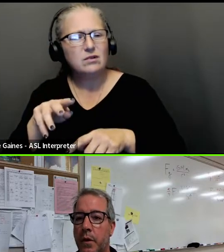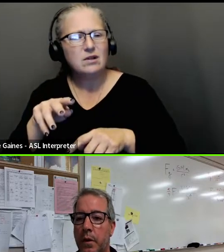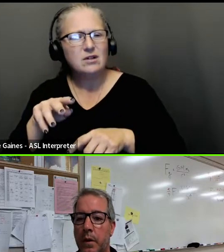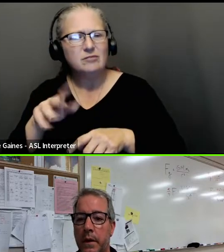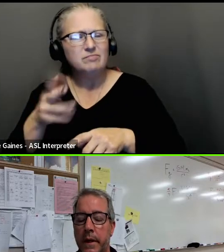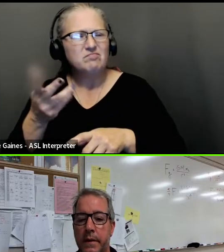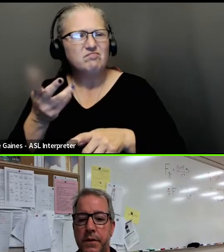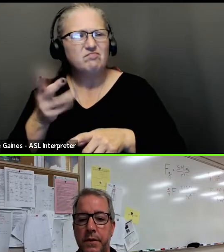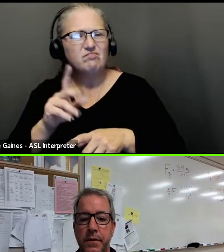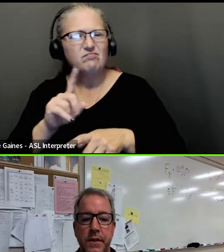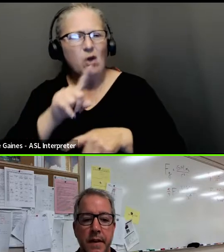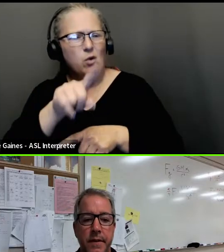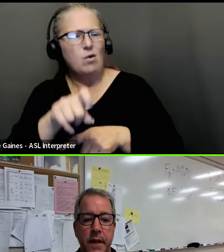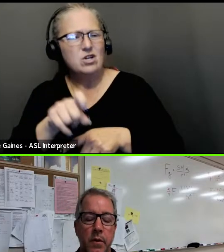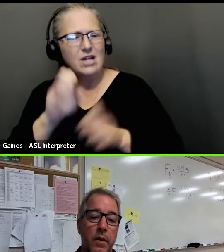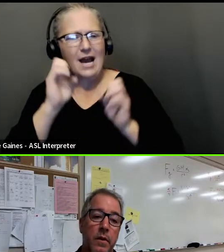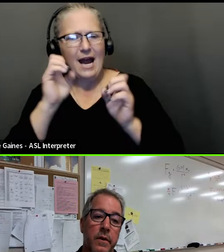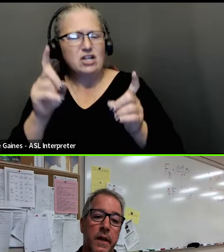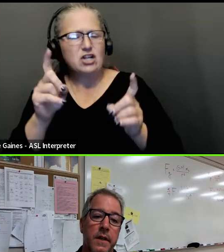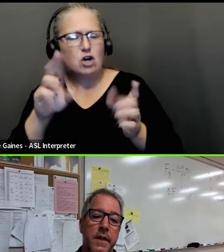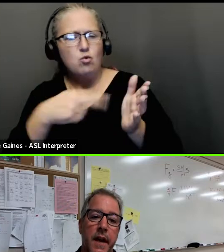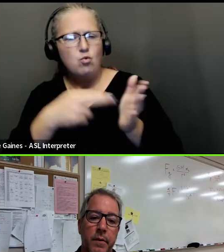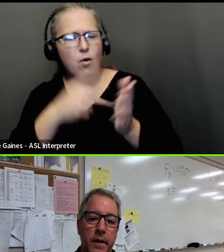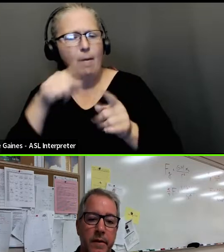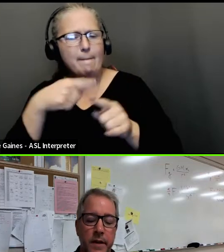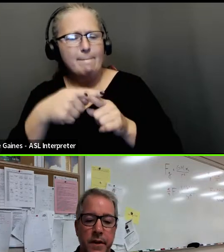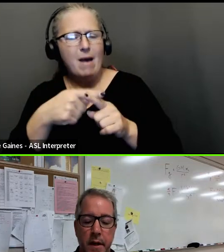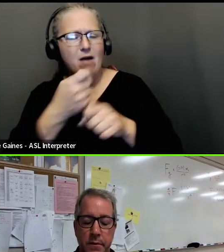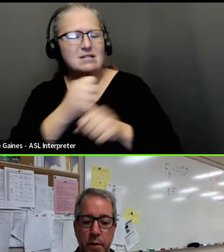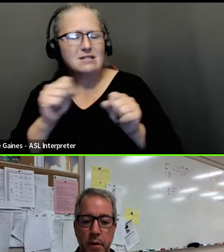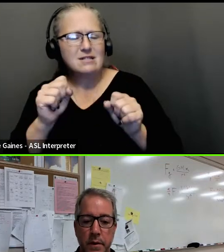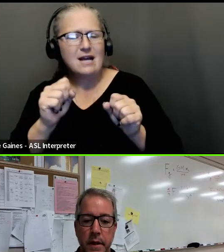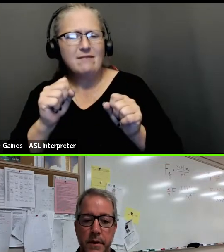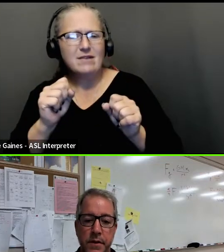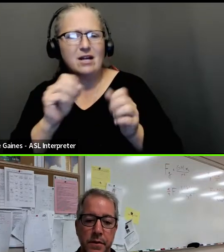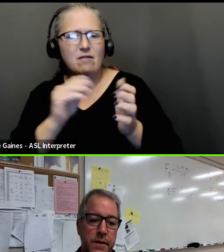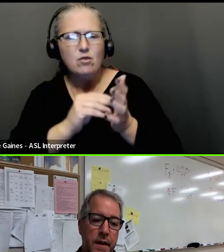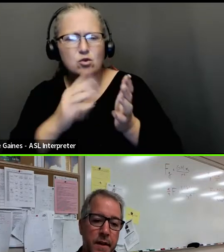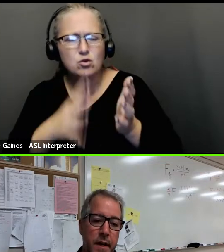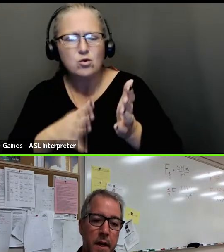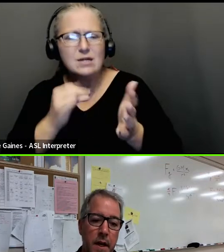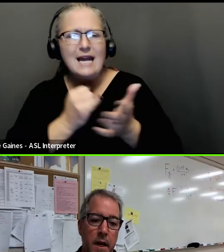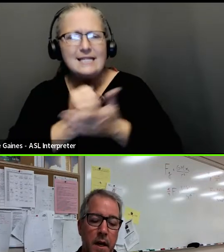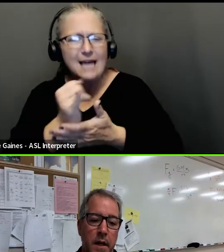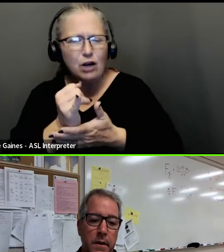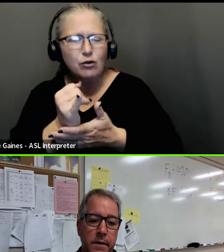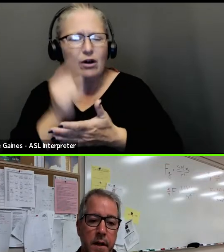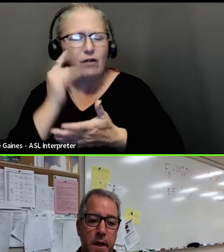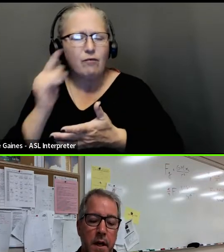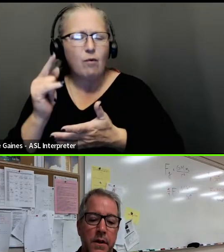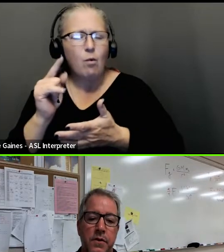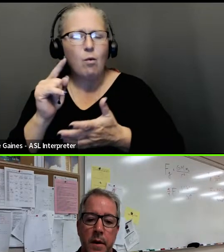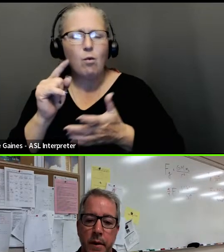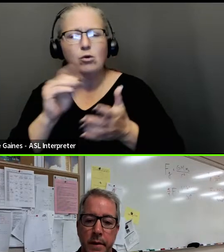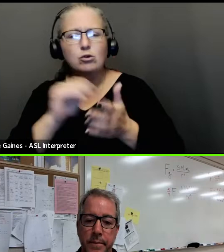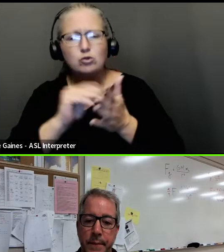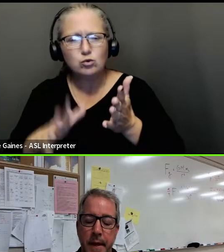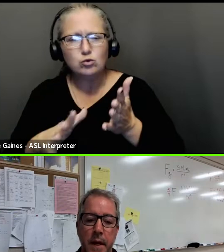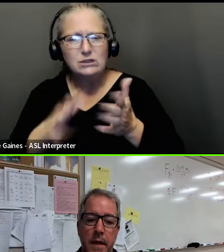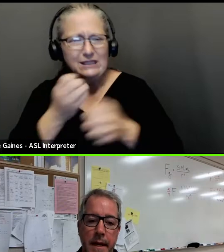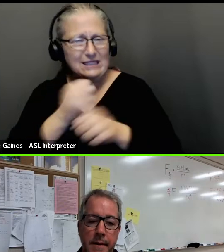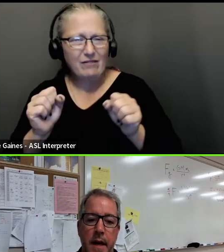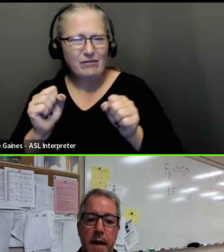educators' role in student safety or the integrity of educators' roles in student safety is